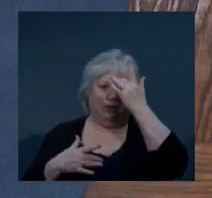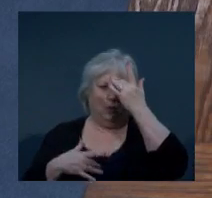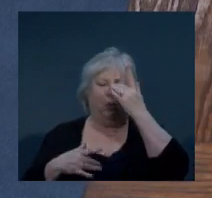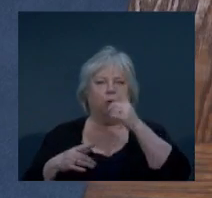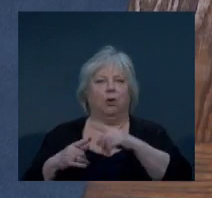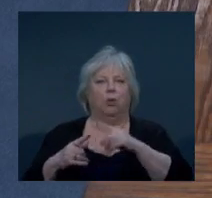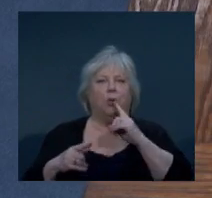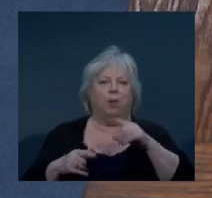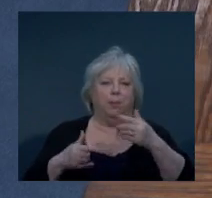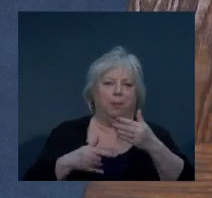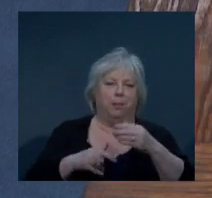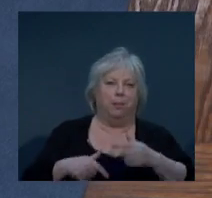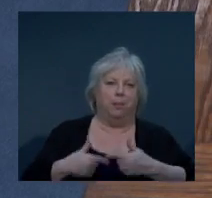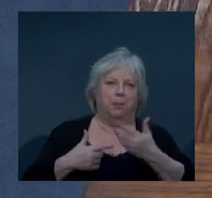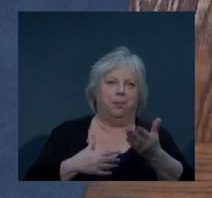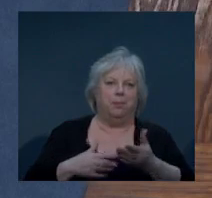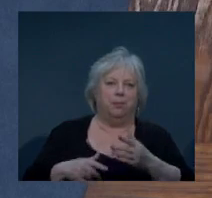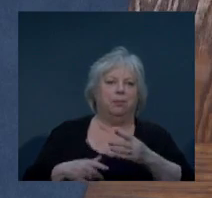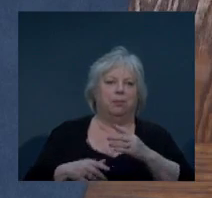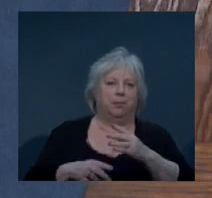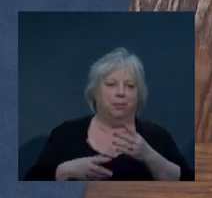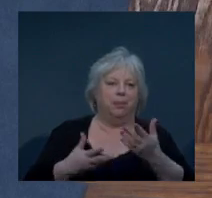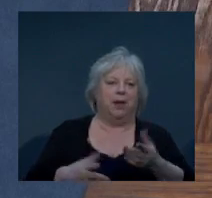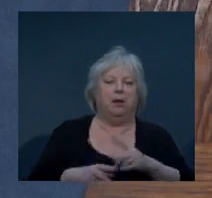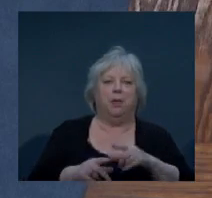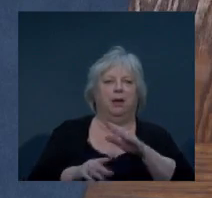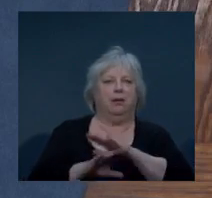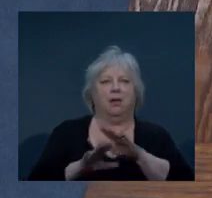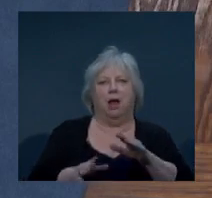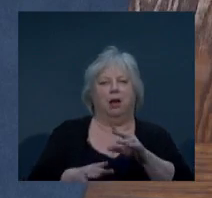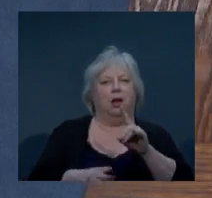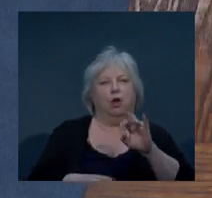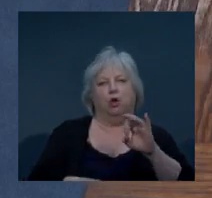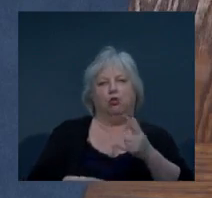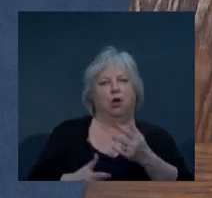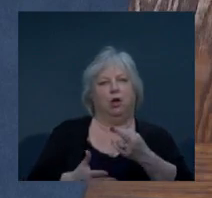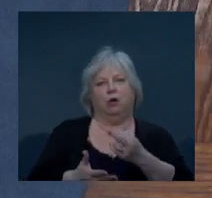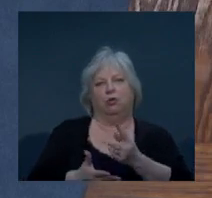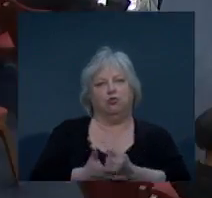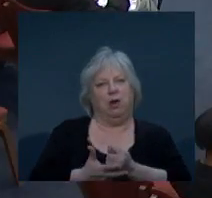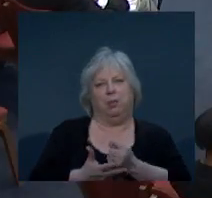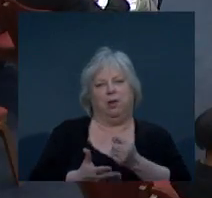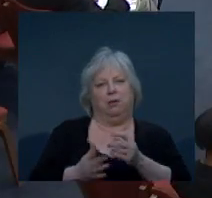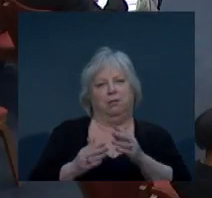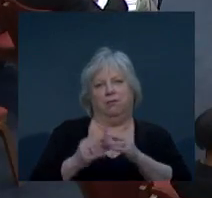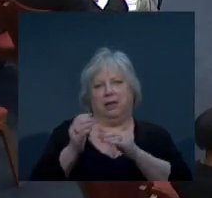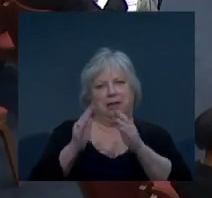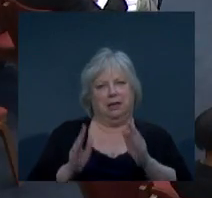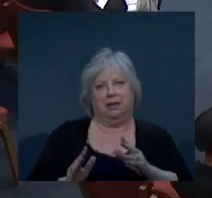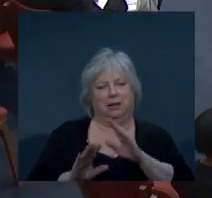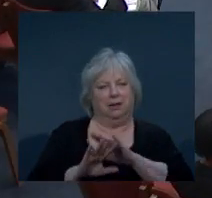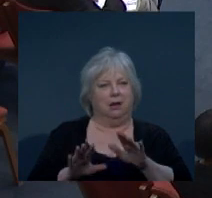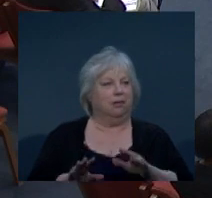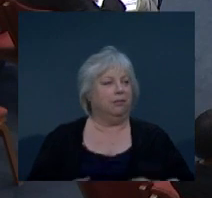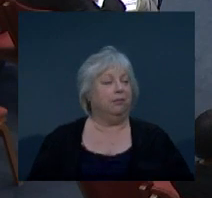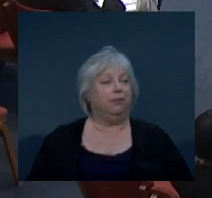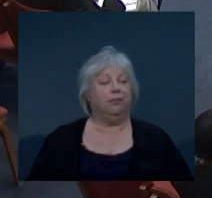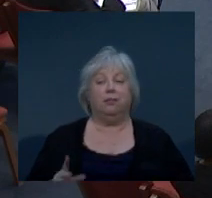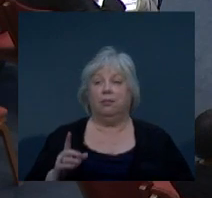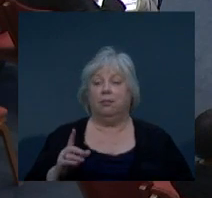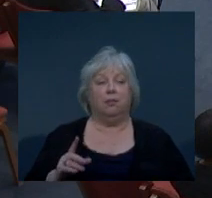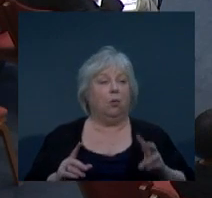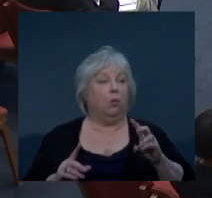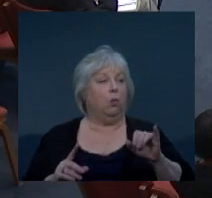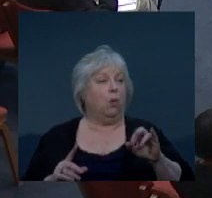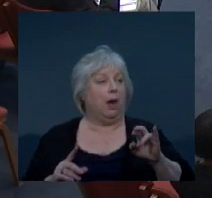body. But it absolutely is not a drug treatment facility. Okay. Can I ask some